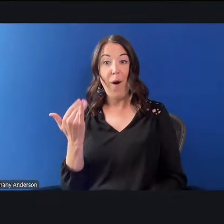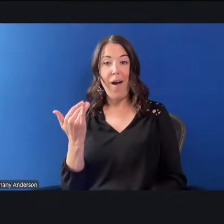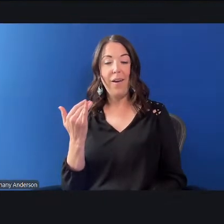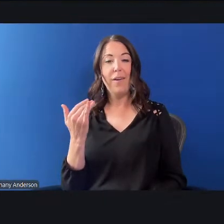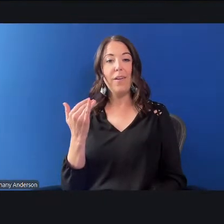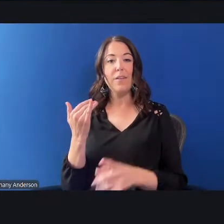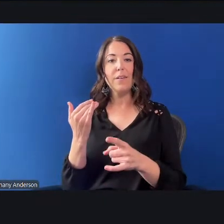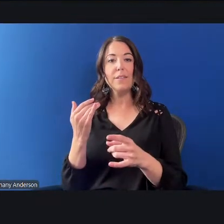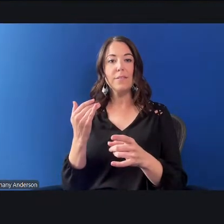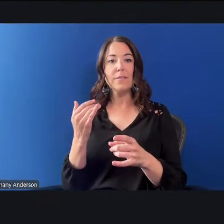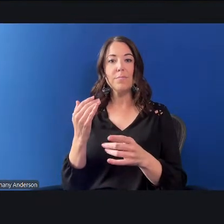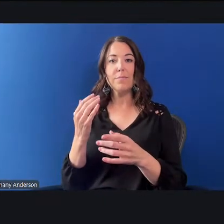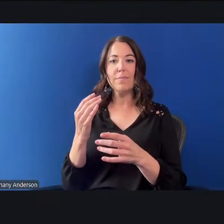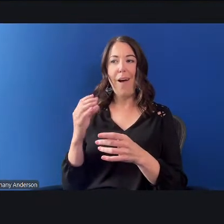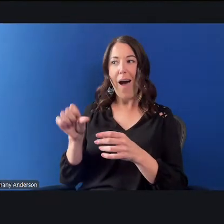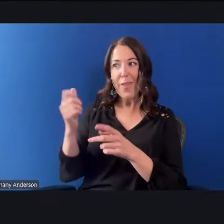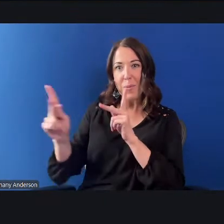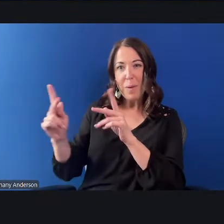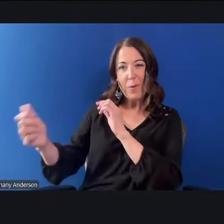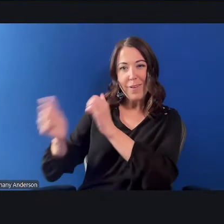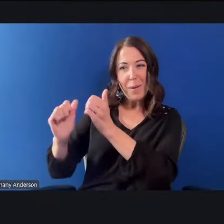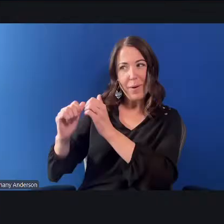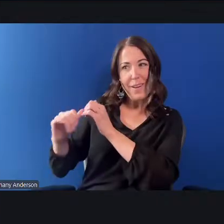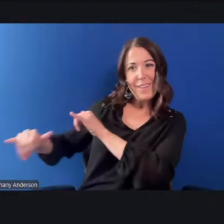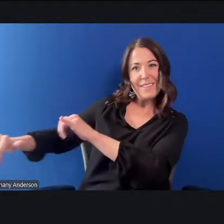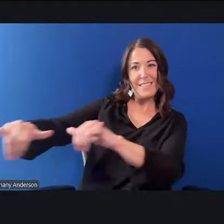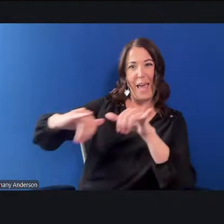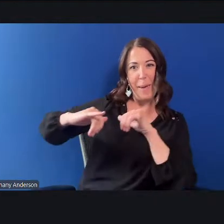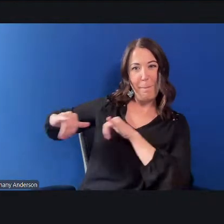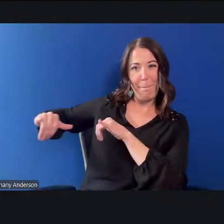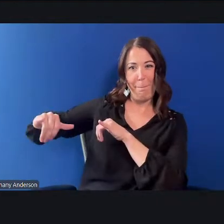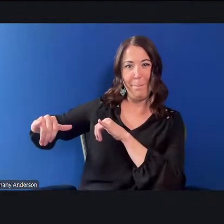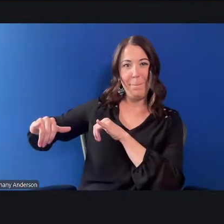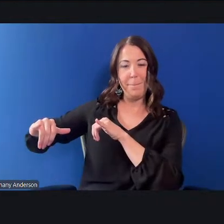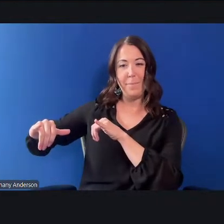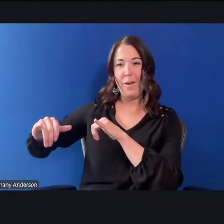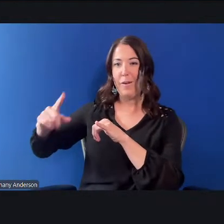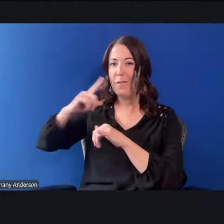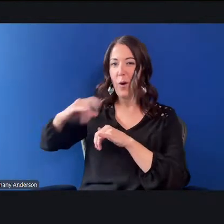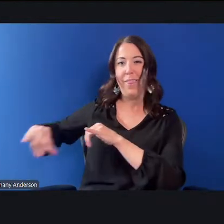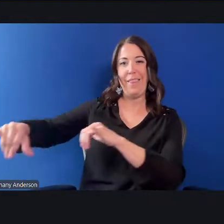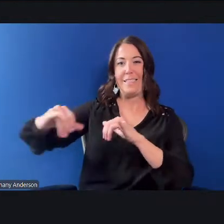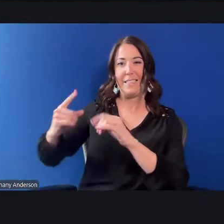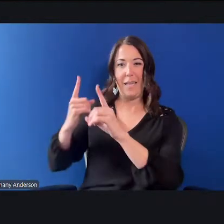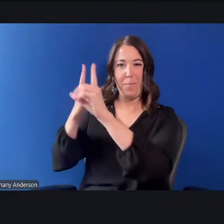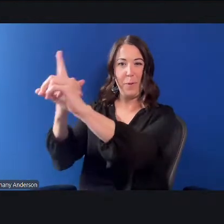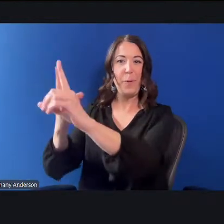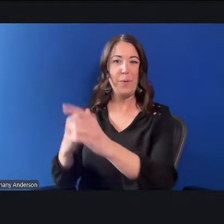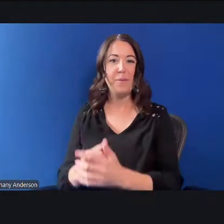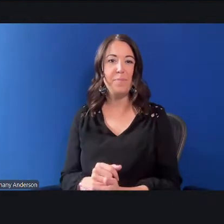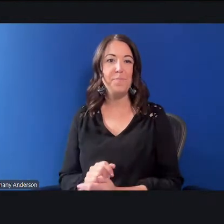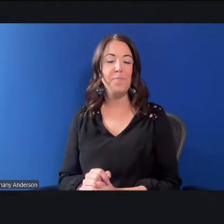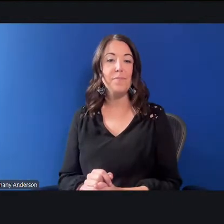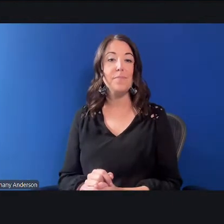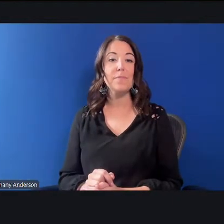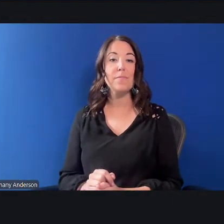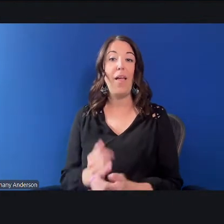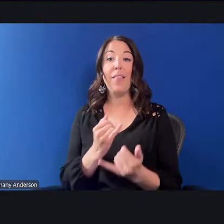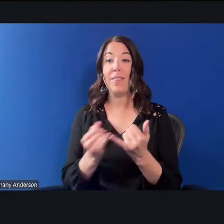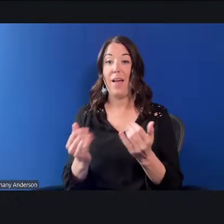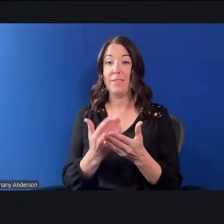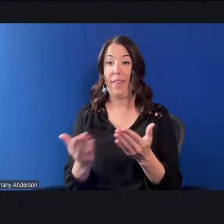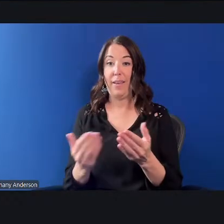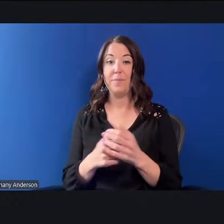that others were competing for as well. And they were like other people were competing for the same goal. And lastly, I